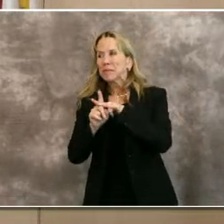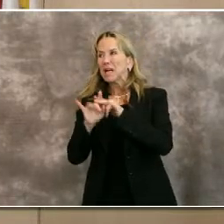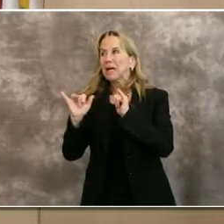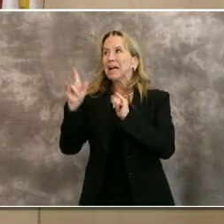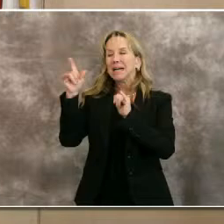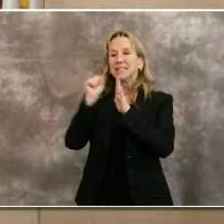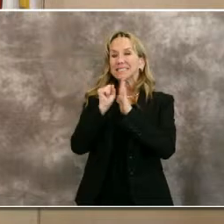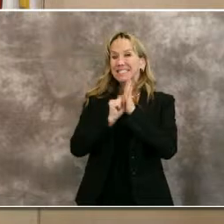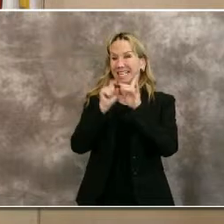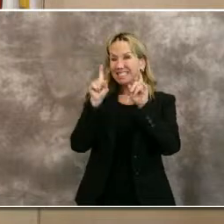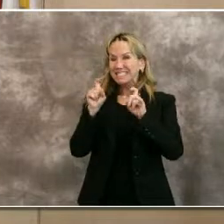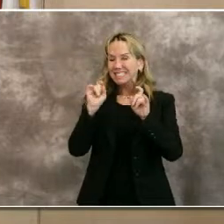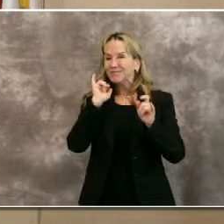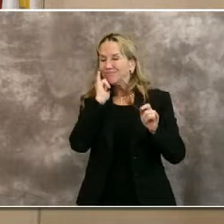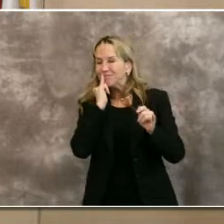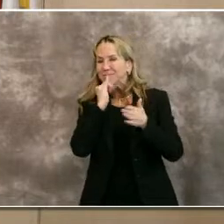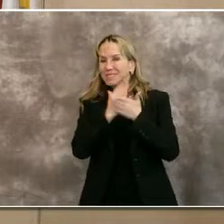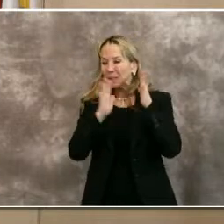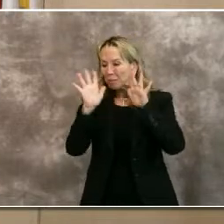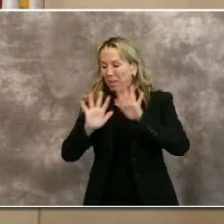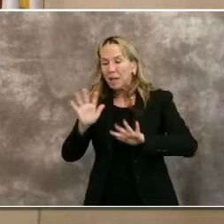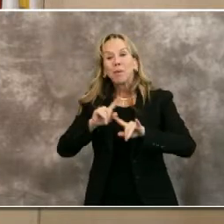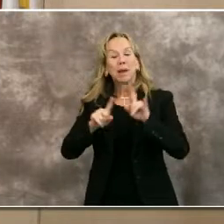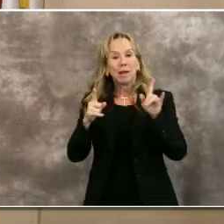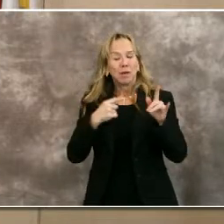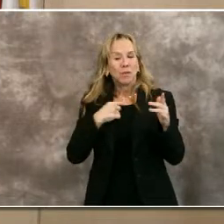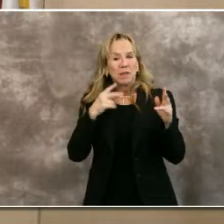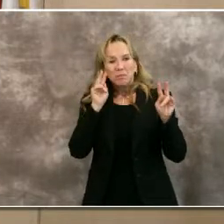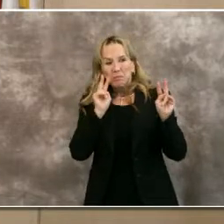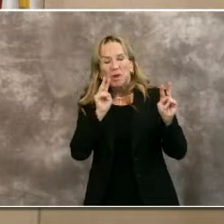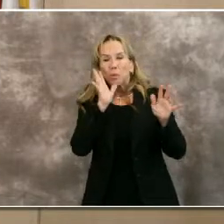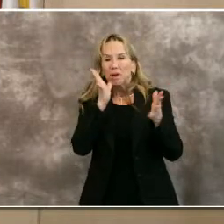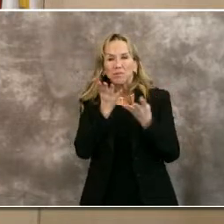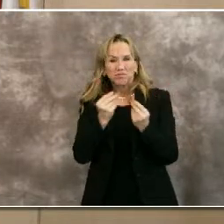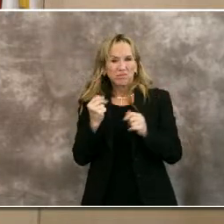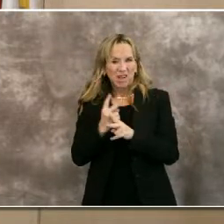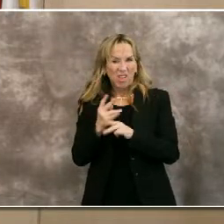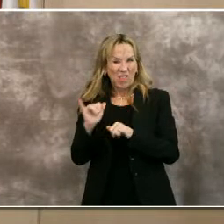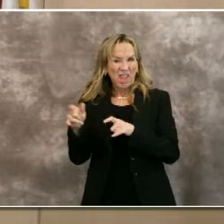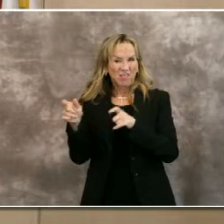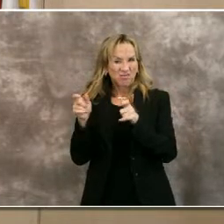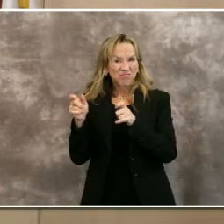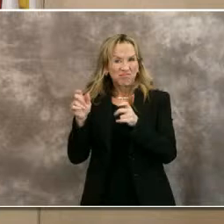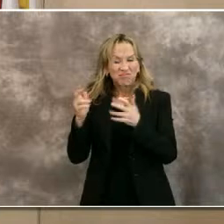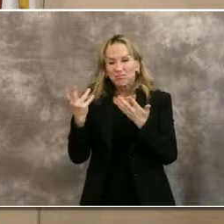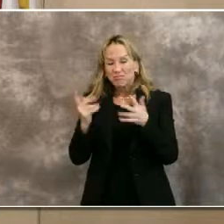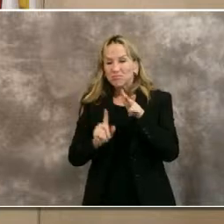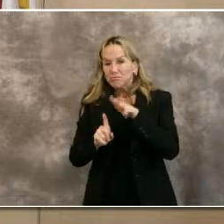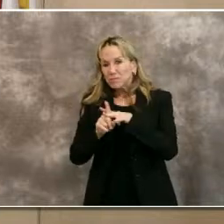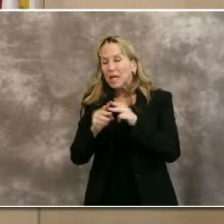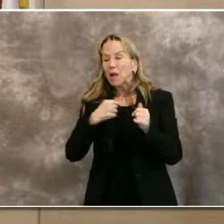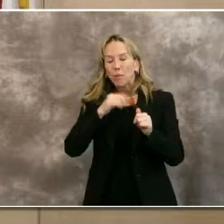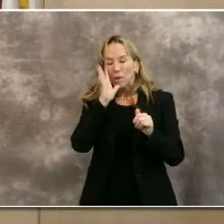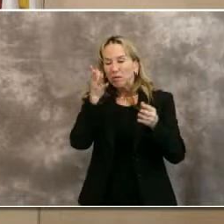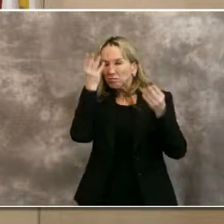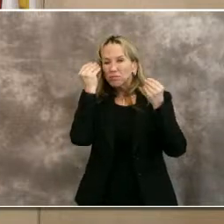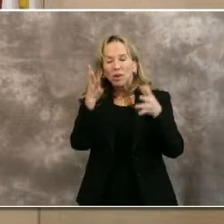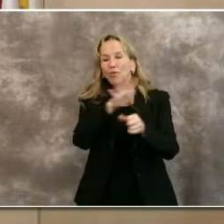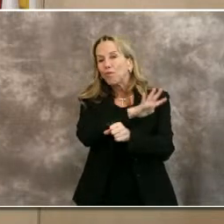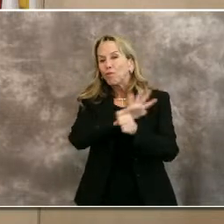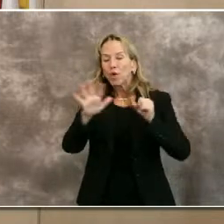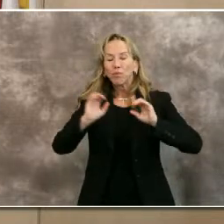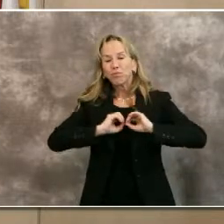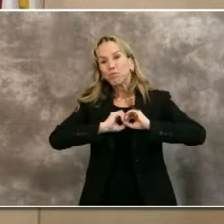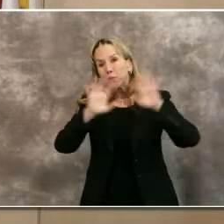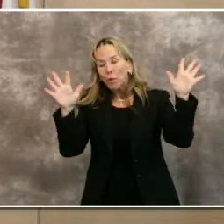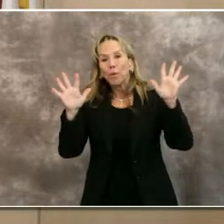testing, but we hope that that is going to be resolved soon, and we will have full transparency to